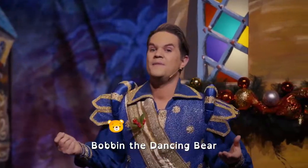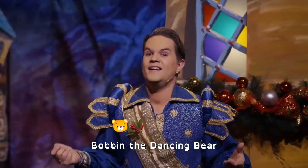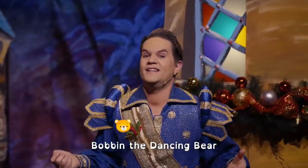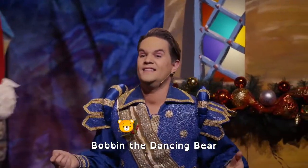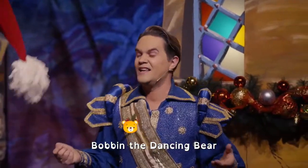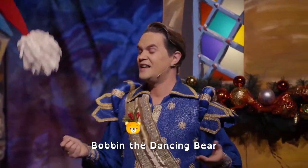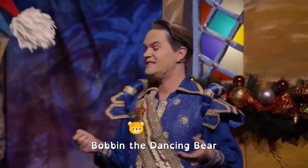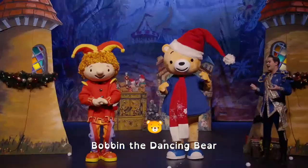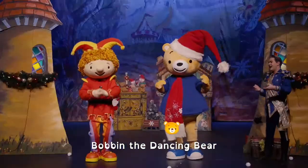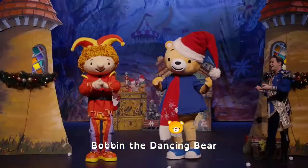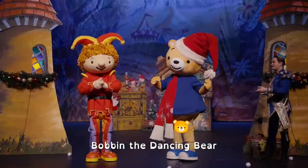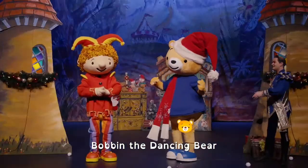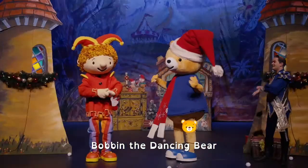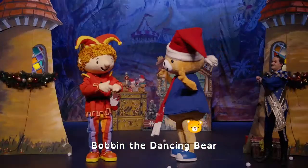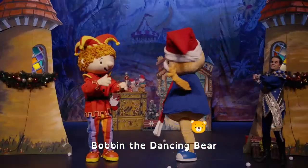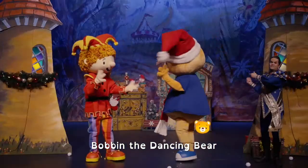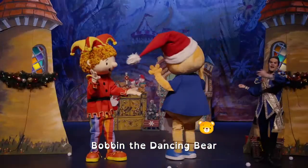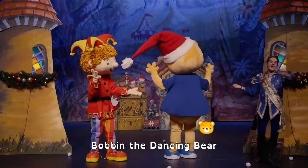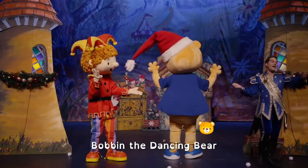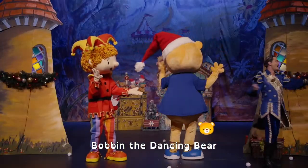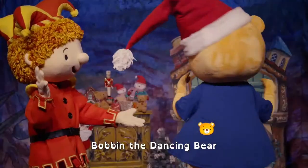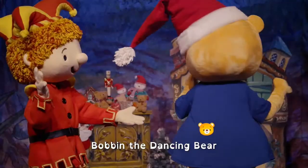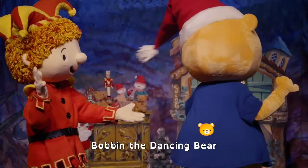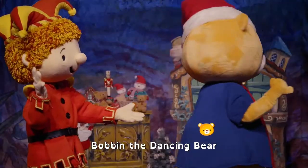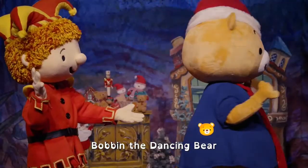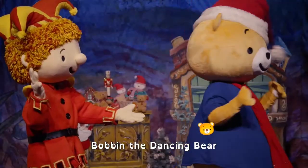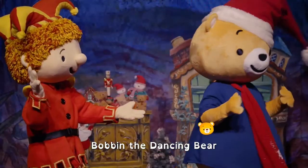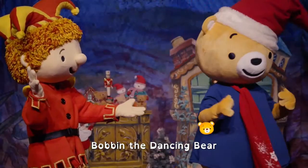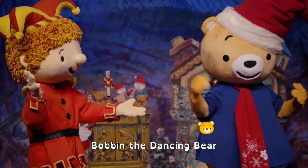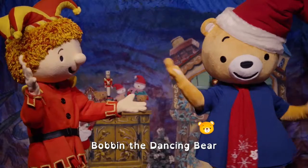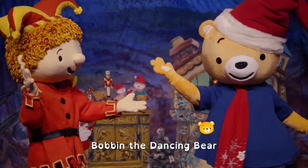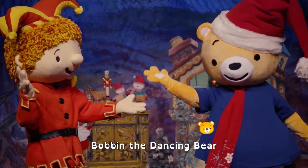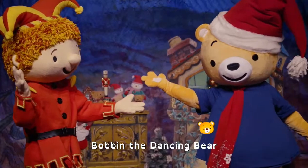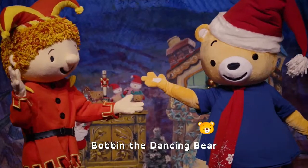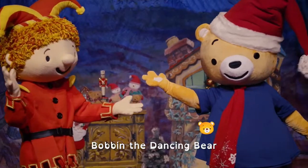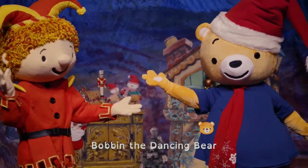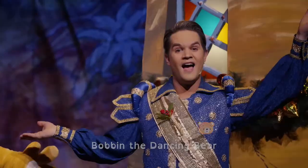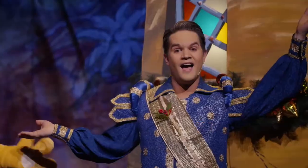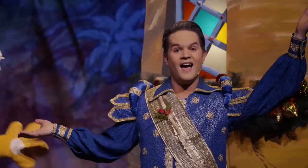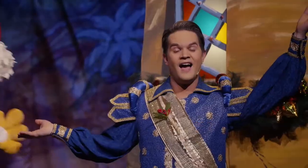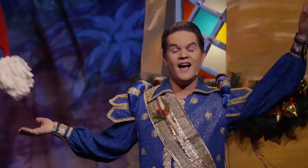Bear. Bobbin the Dancing Bear.